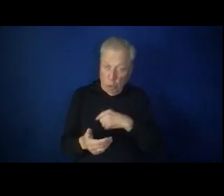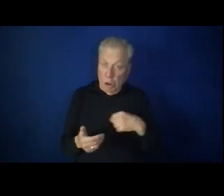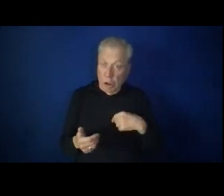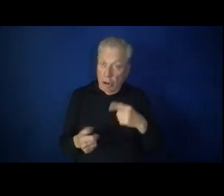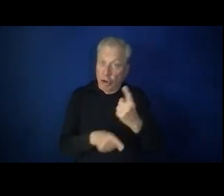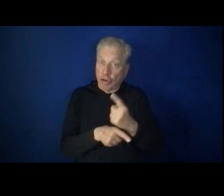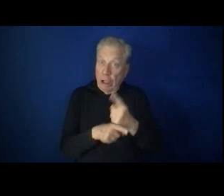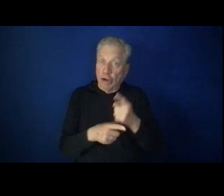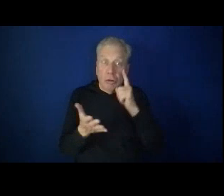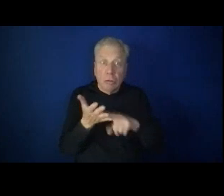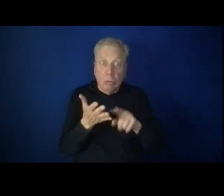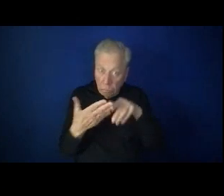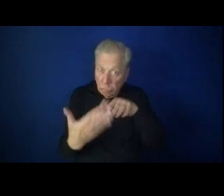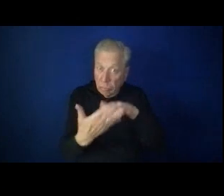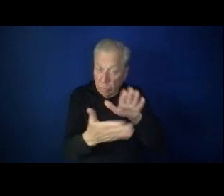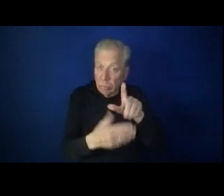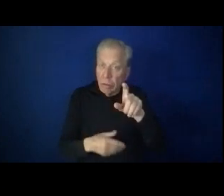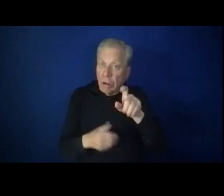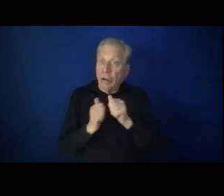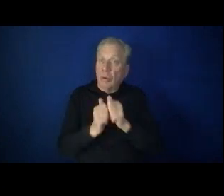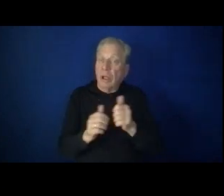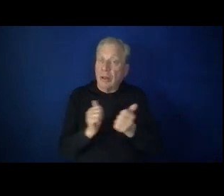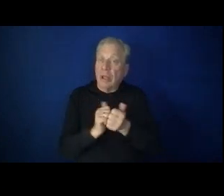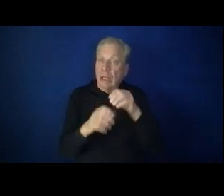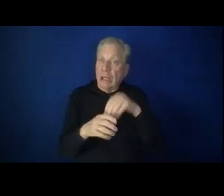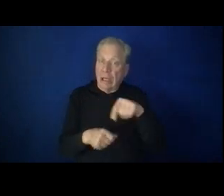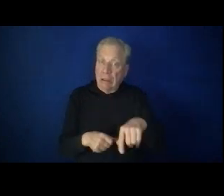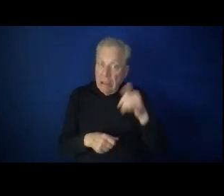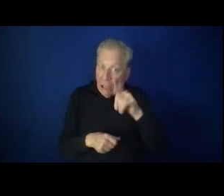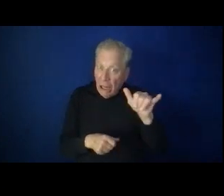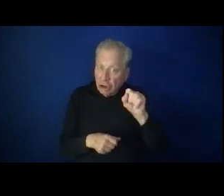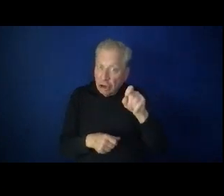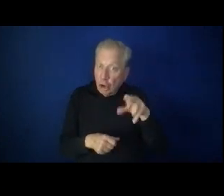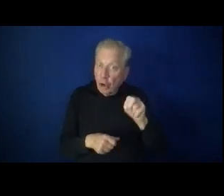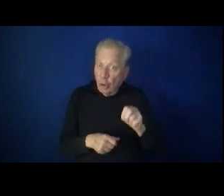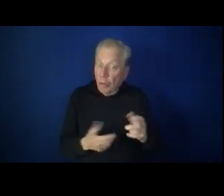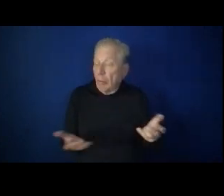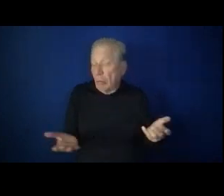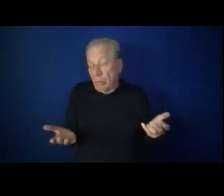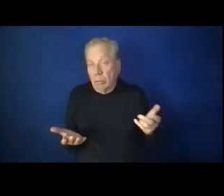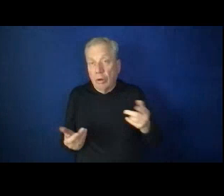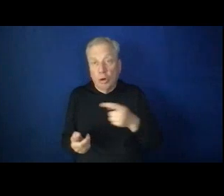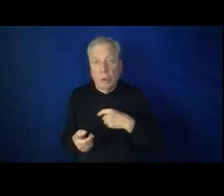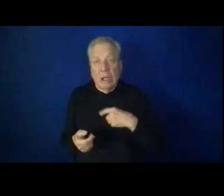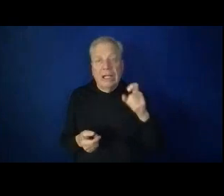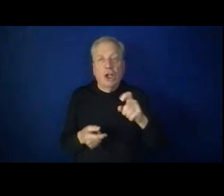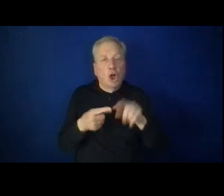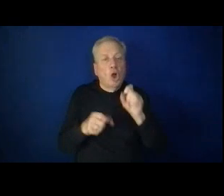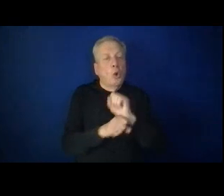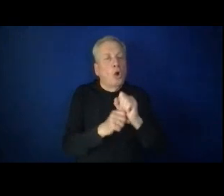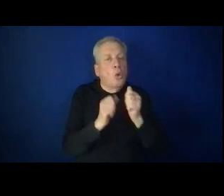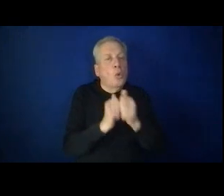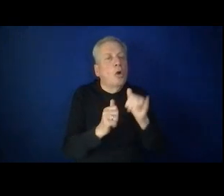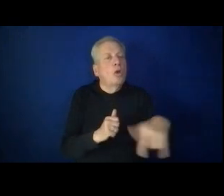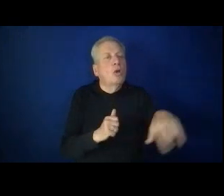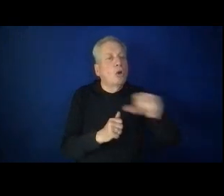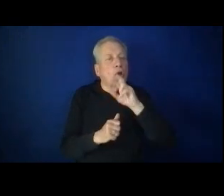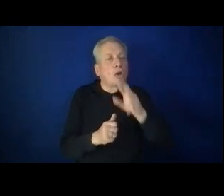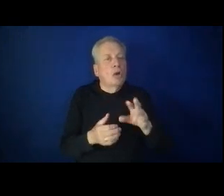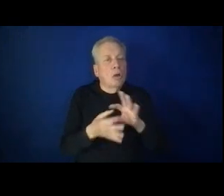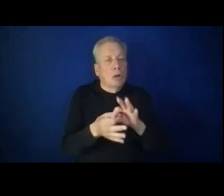regularly encounter within Yellowstone? We certainly need to work with those that are off the